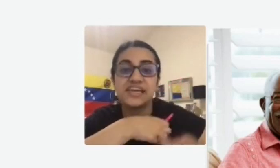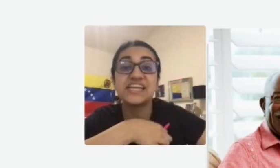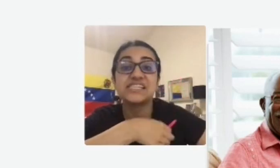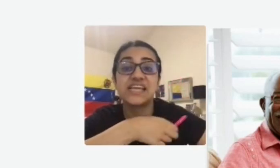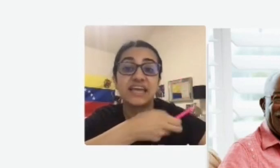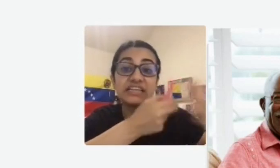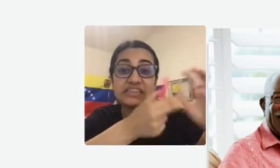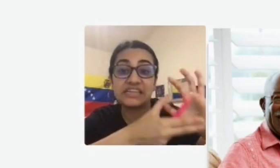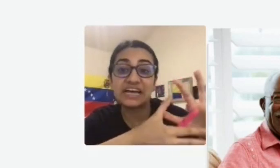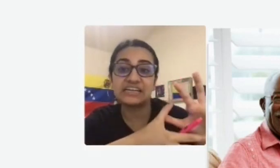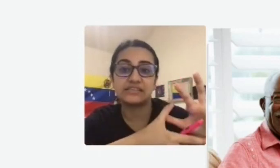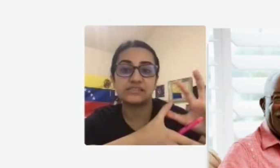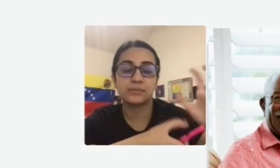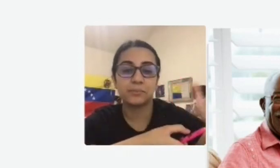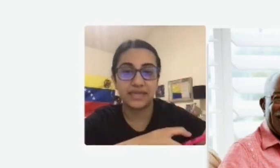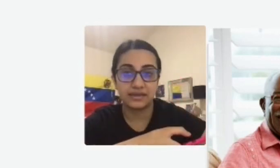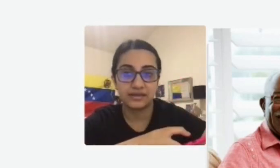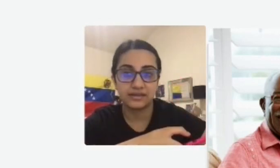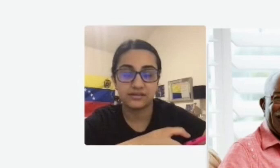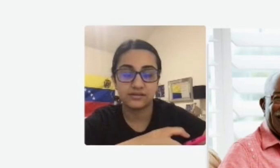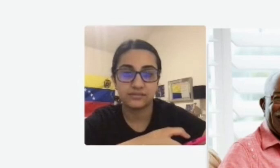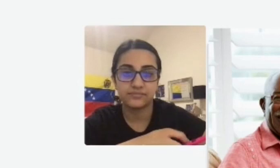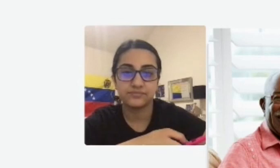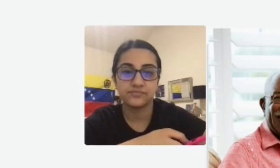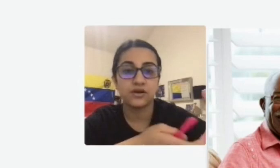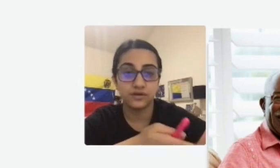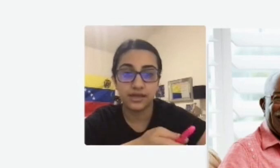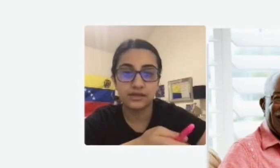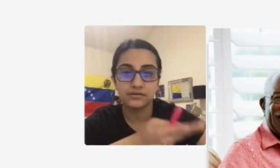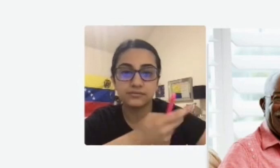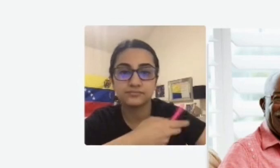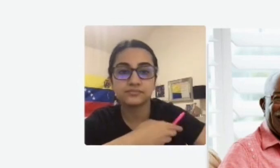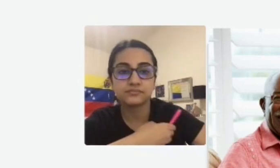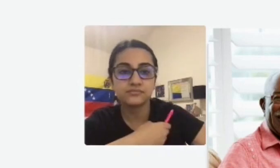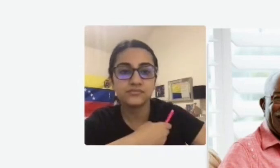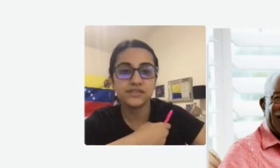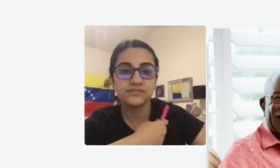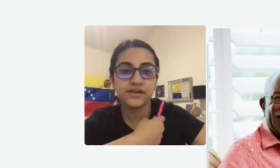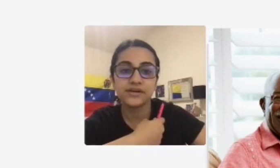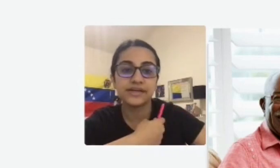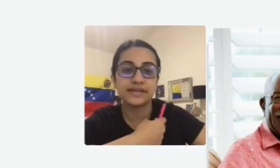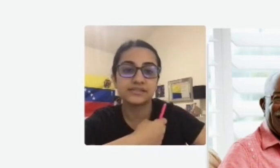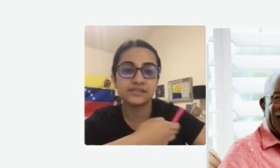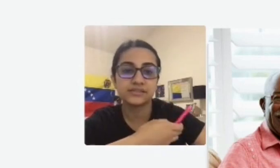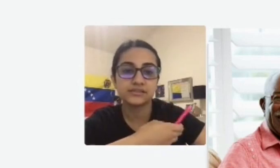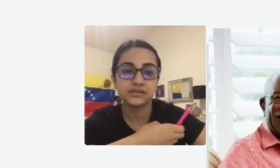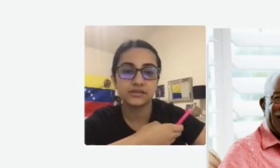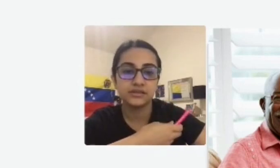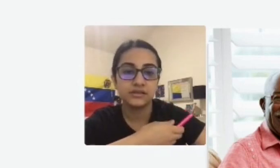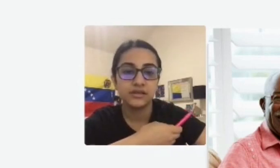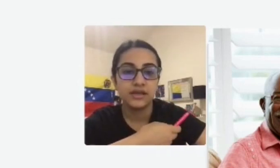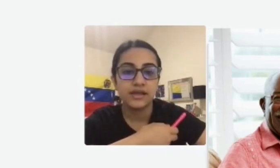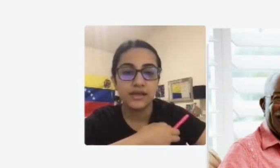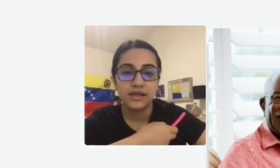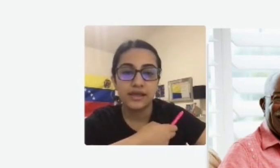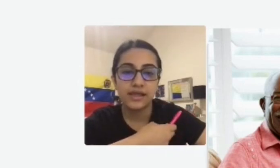pink. It is a light pink. Okay? Very nice.